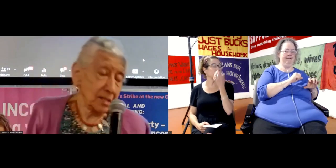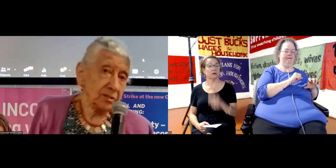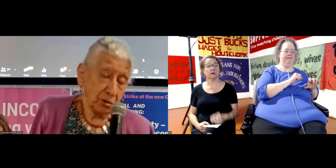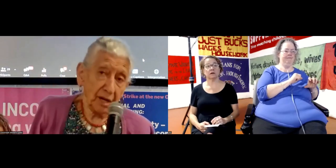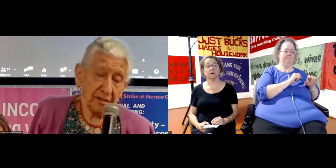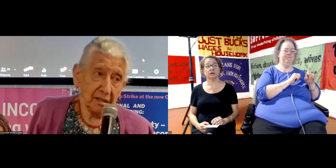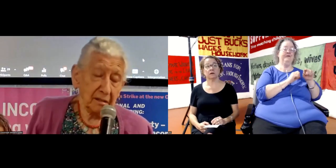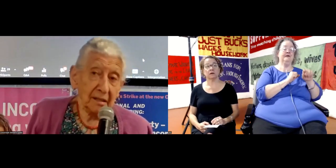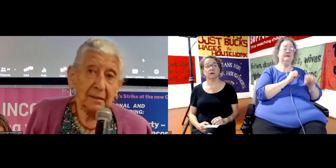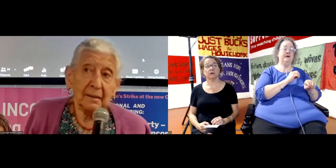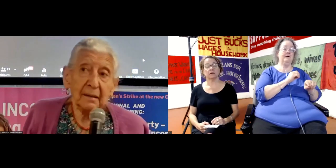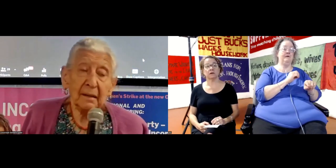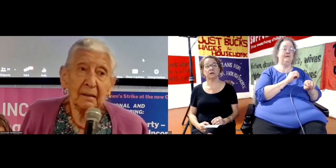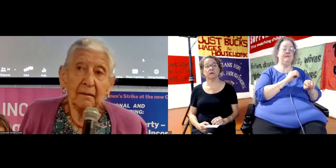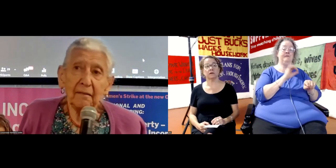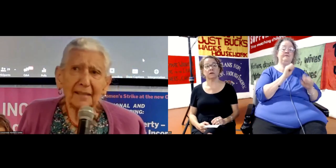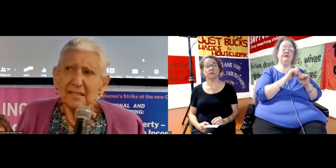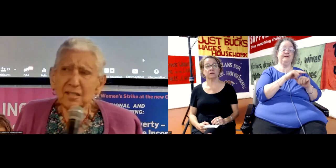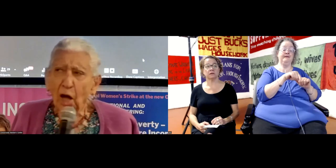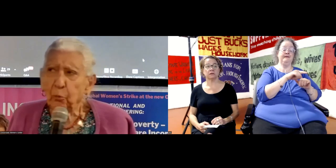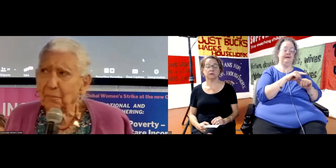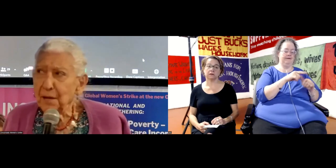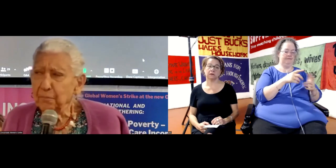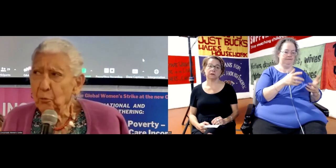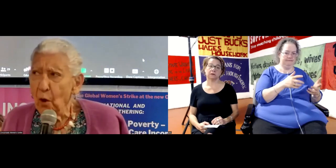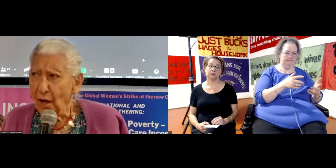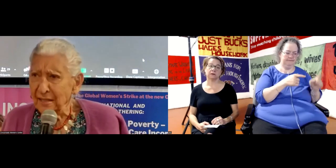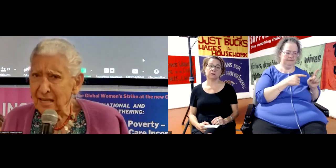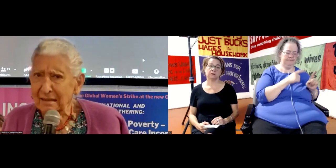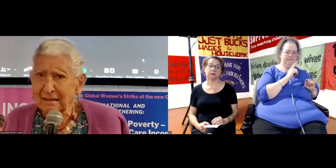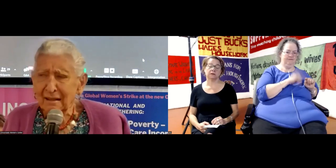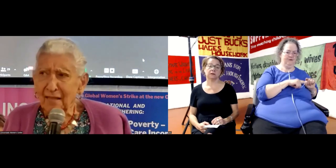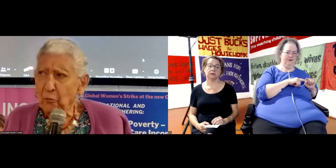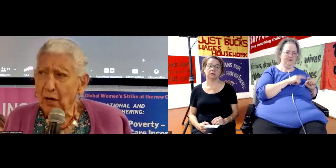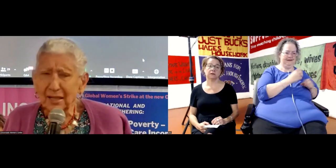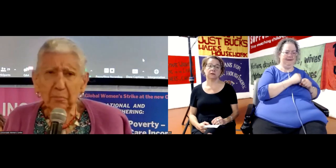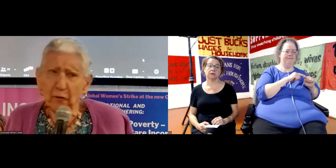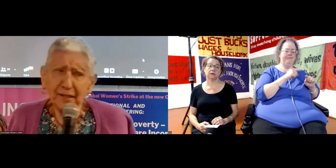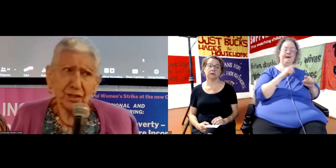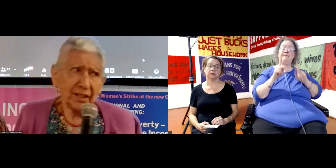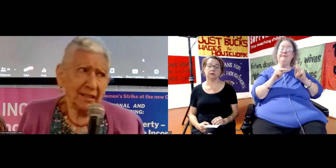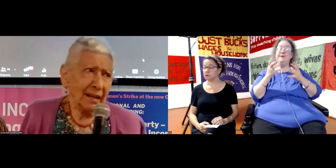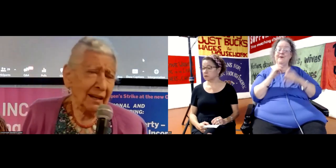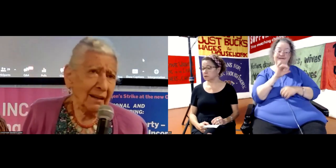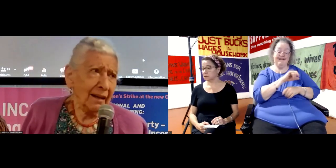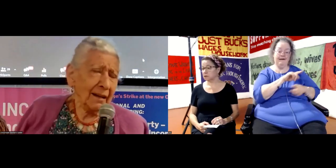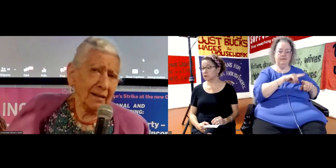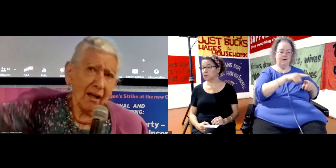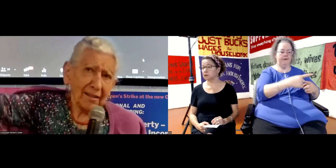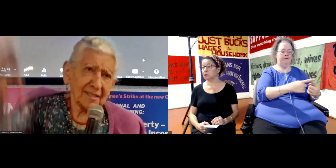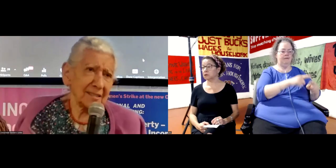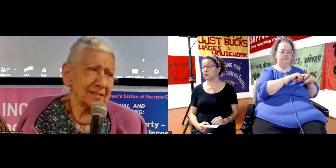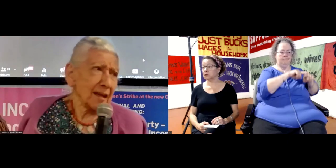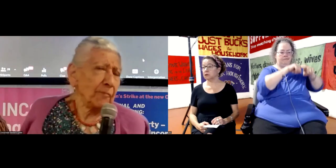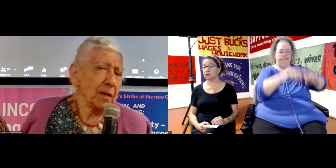they disintegrated. That is not what people want. They want liberation,